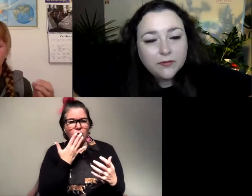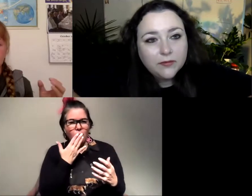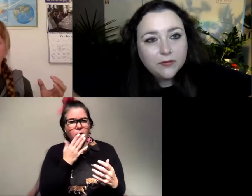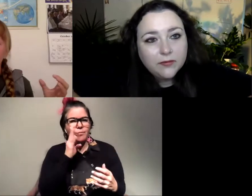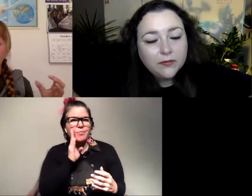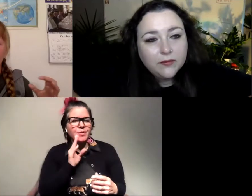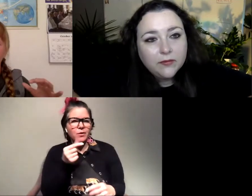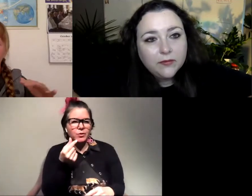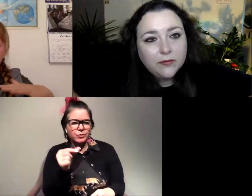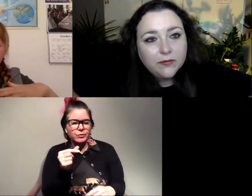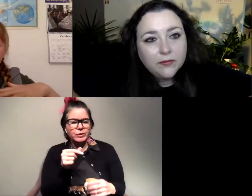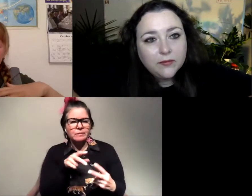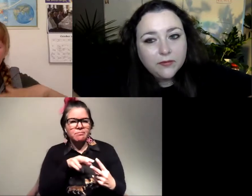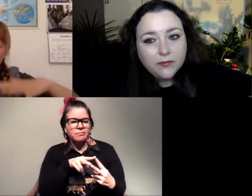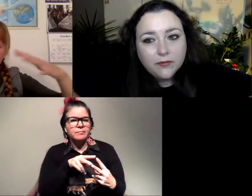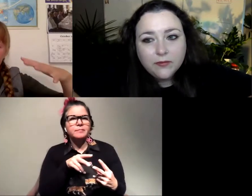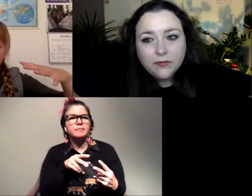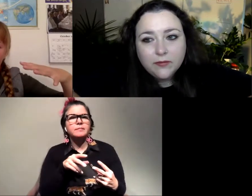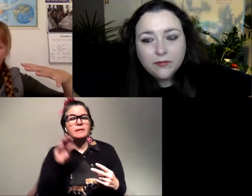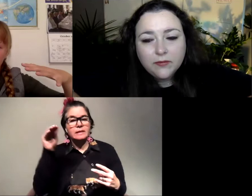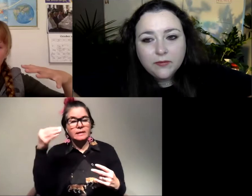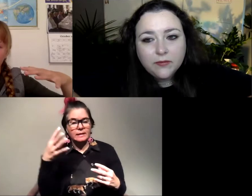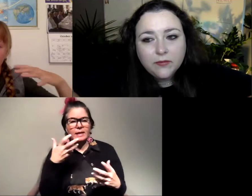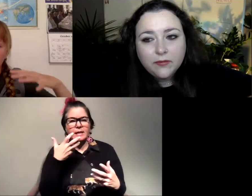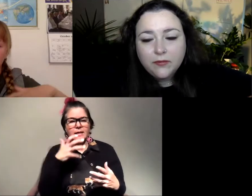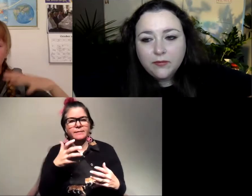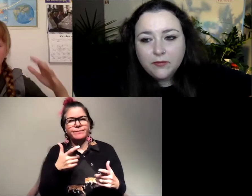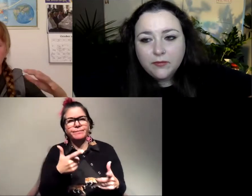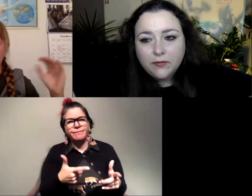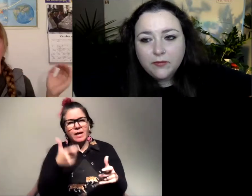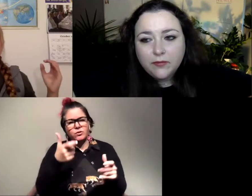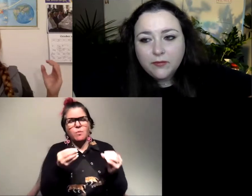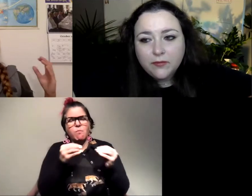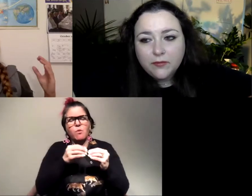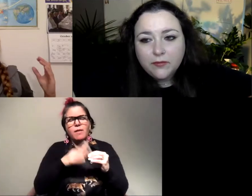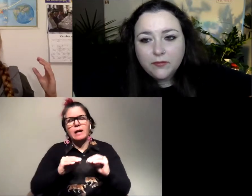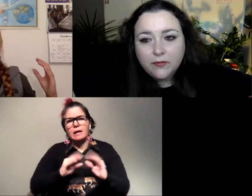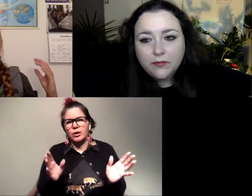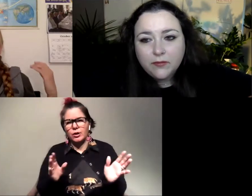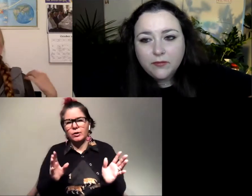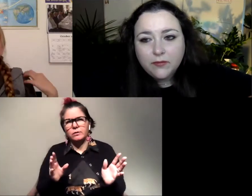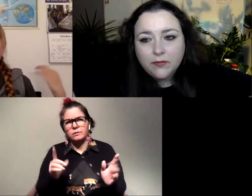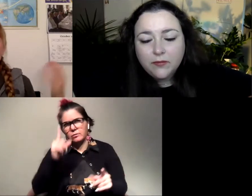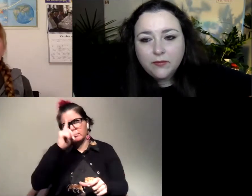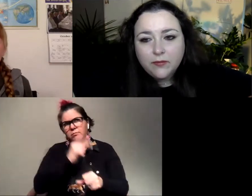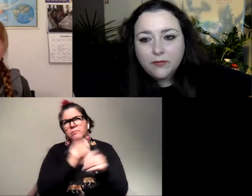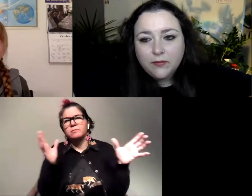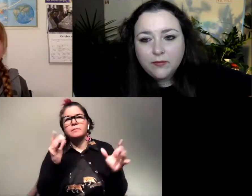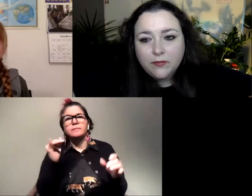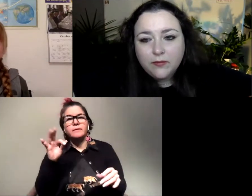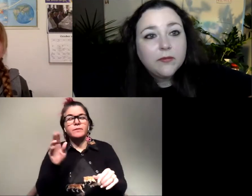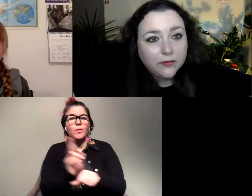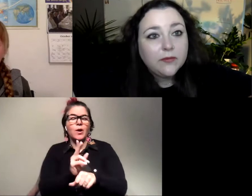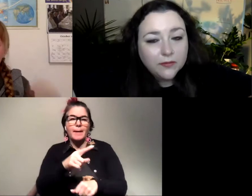or green, the sun heats that up more than it would if it was just clear. So you can think of that like if you were wearing a black